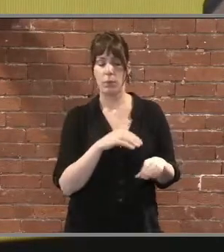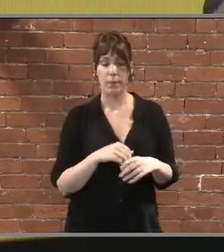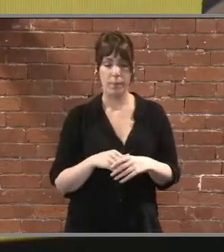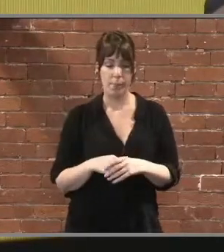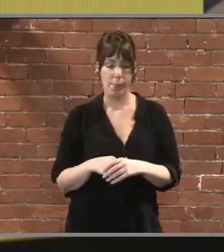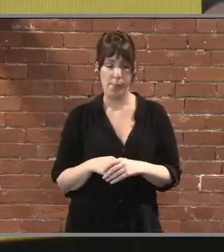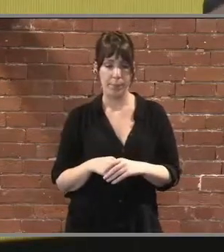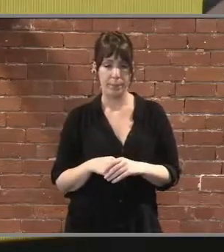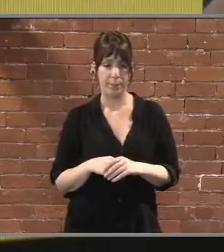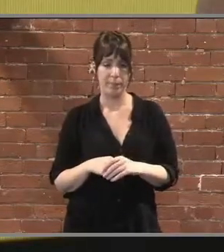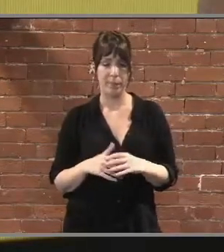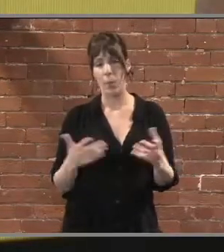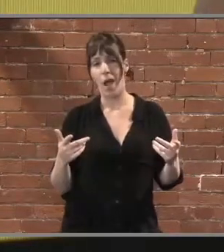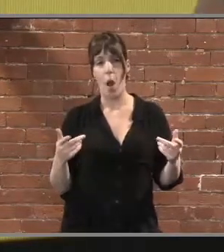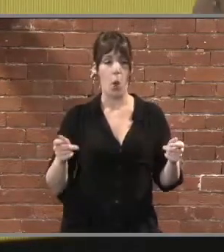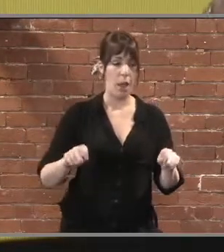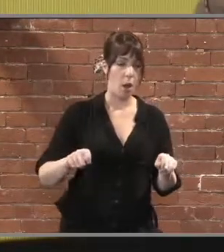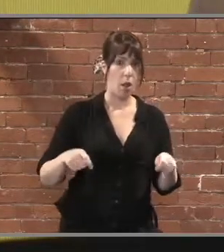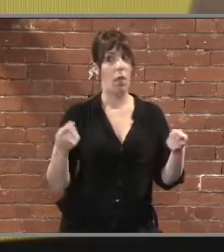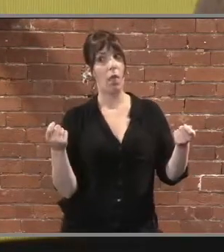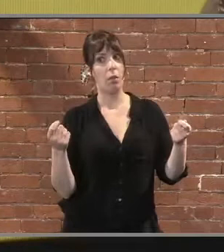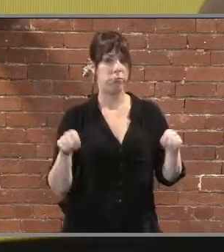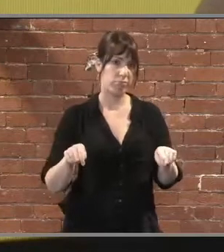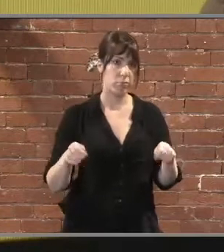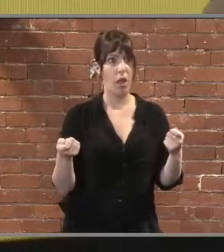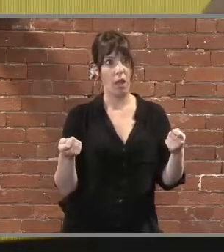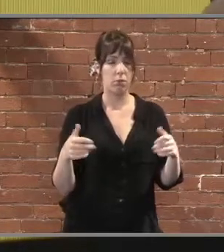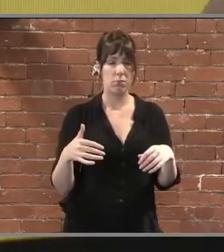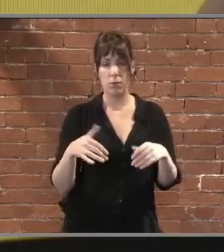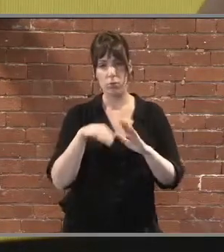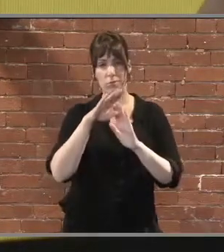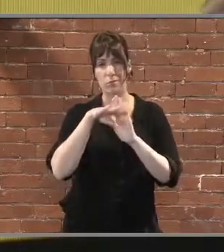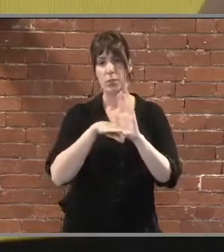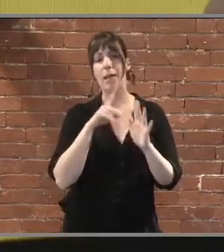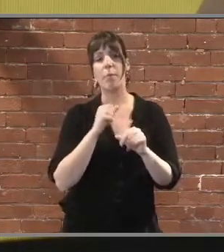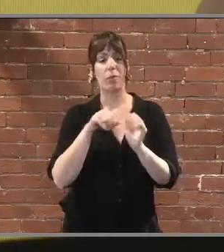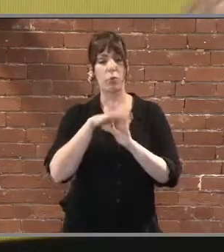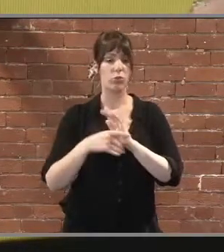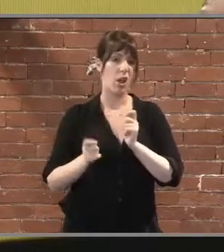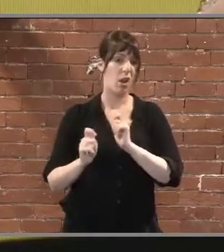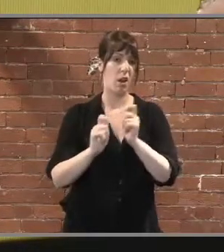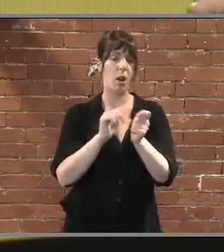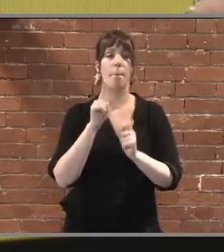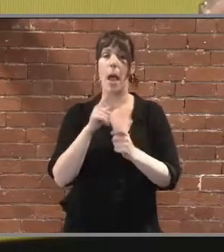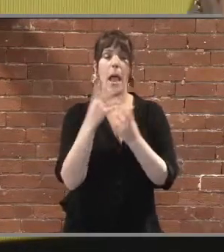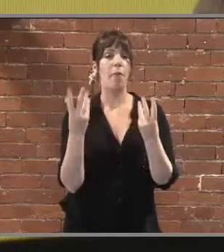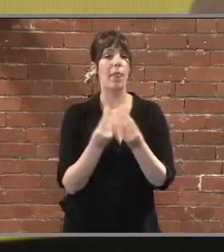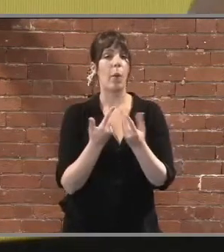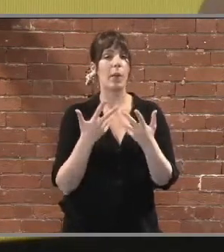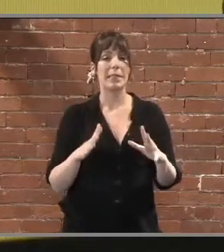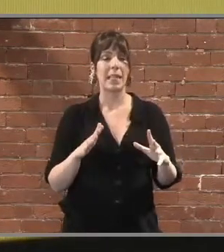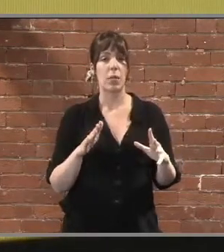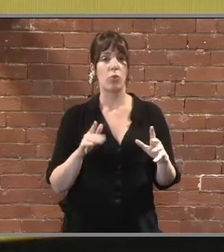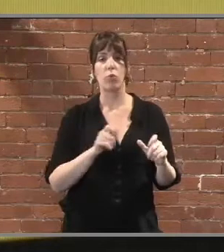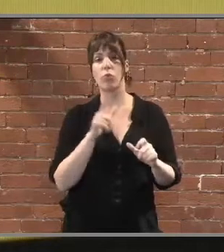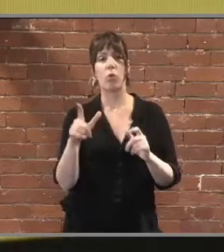of in and out. It was like around the time where restrictions were changing a bit, but a lot of it was done remotely for us. So we weren't